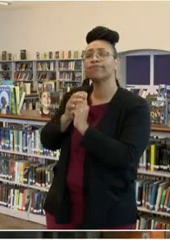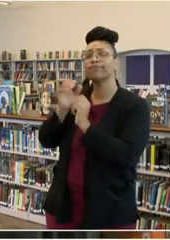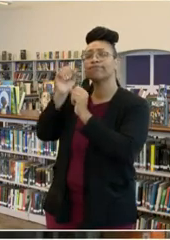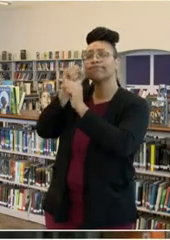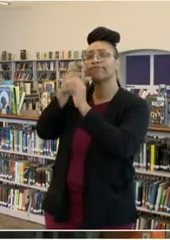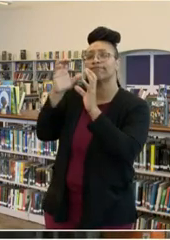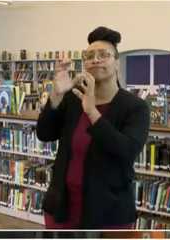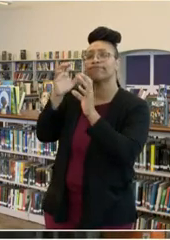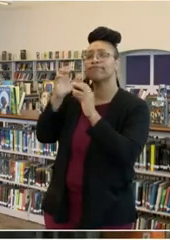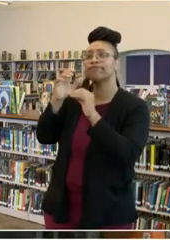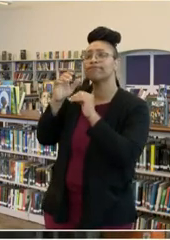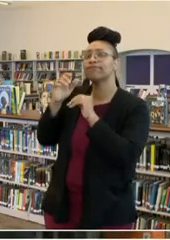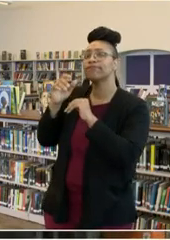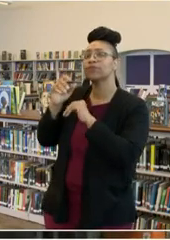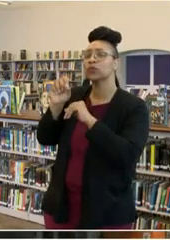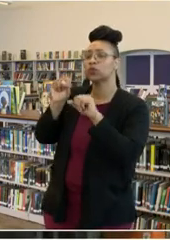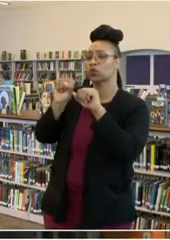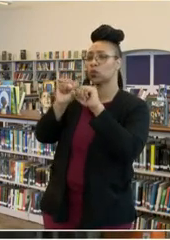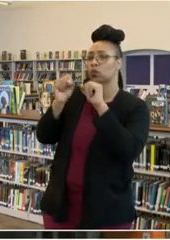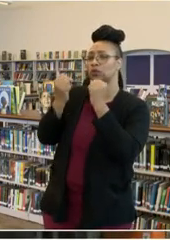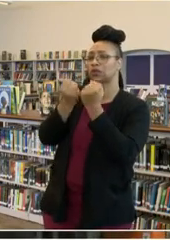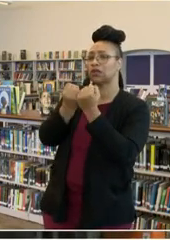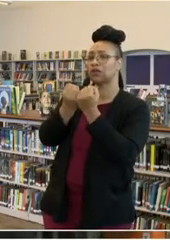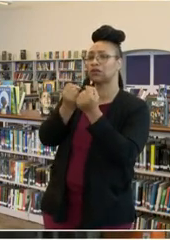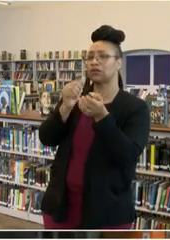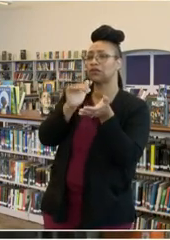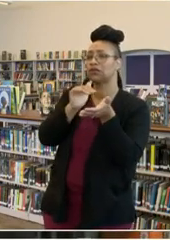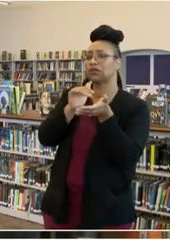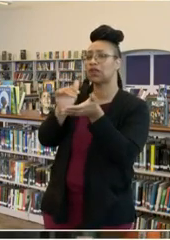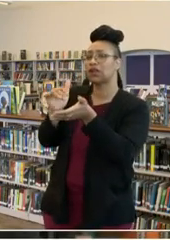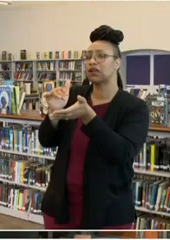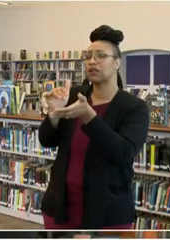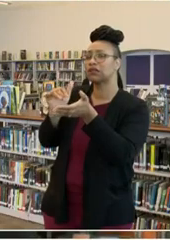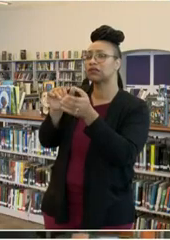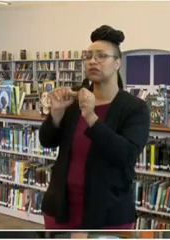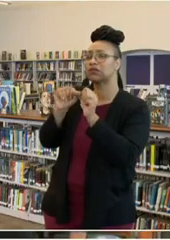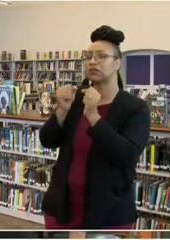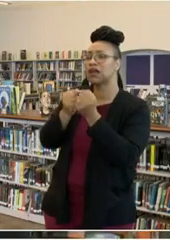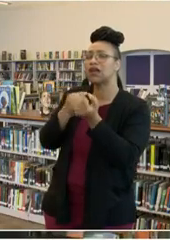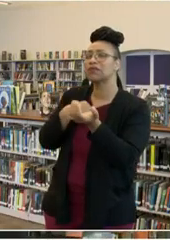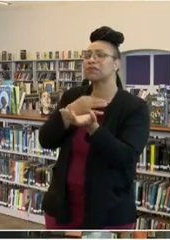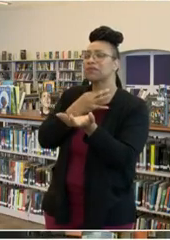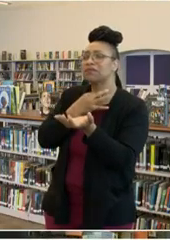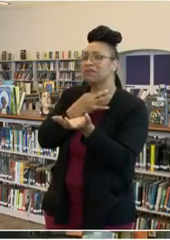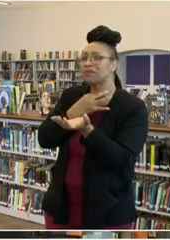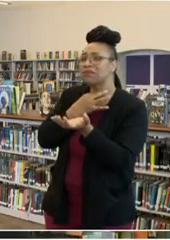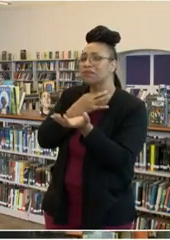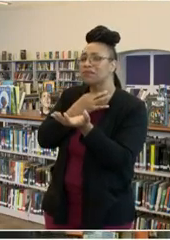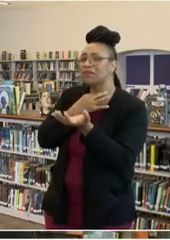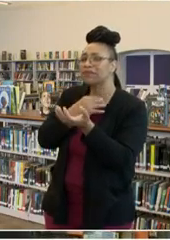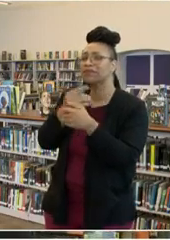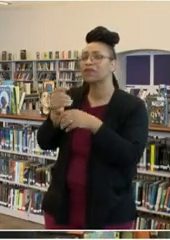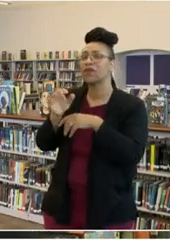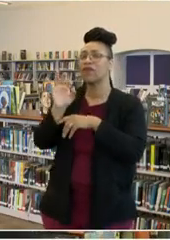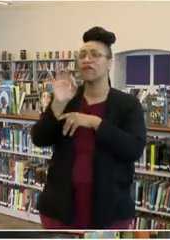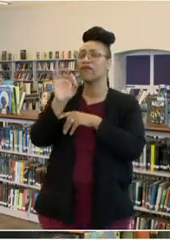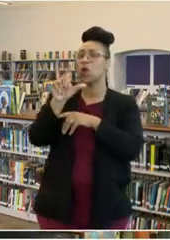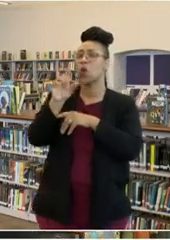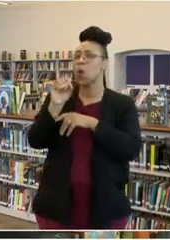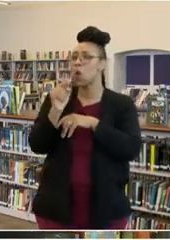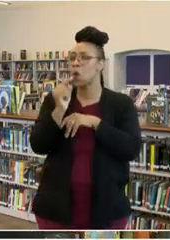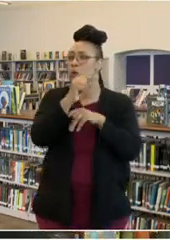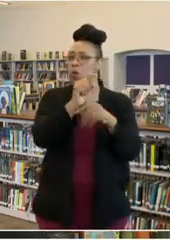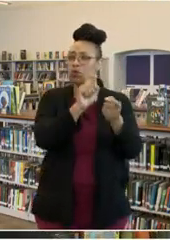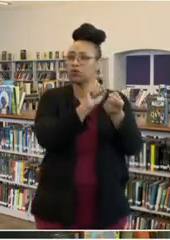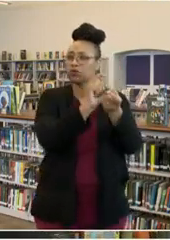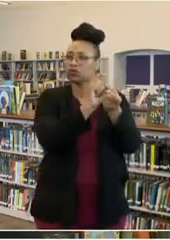speak, just weighing in on what's happening in Florida and with the College Board in terms of that. Two great questions. I'll frame them in two